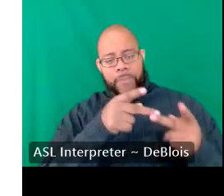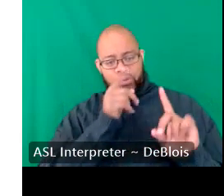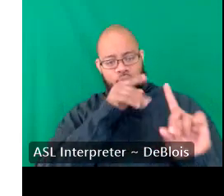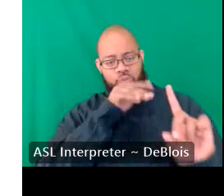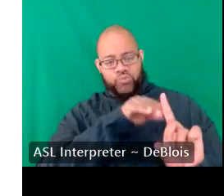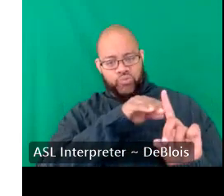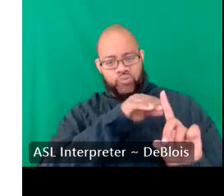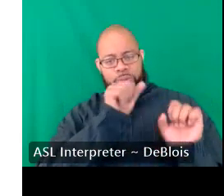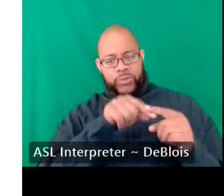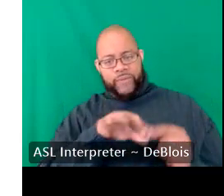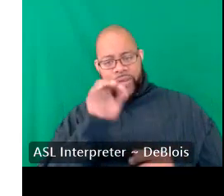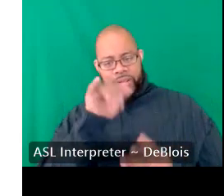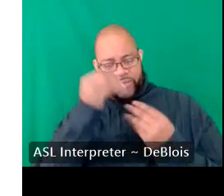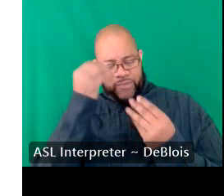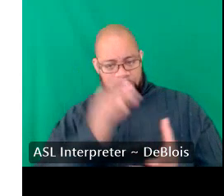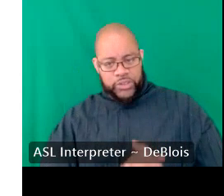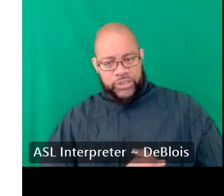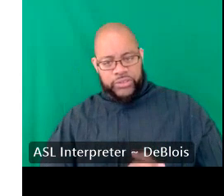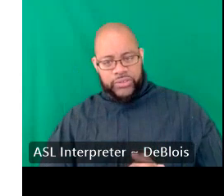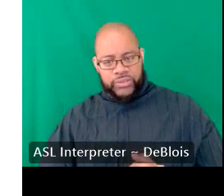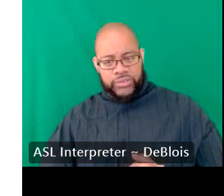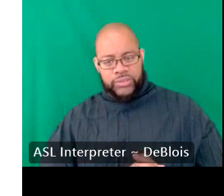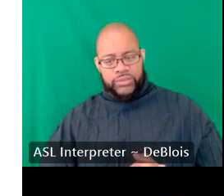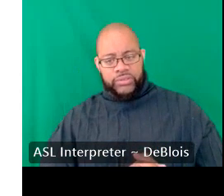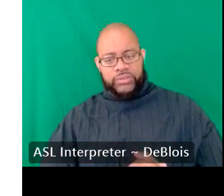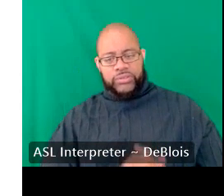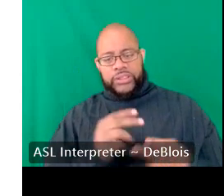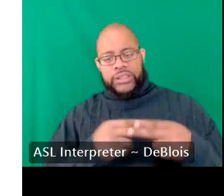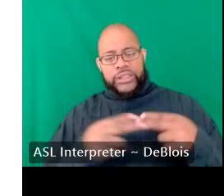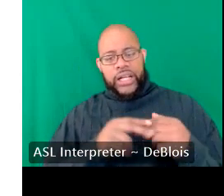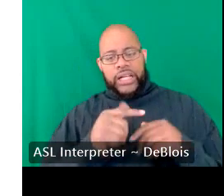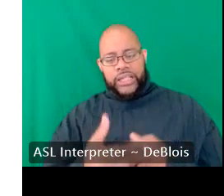find that. Next slide, please.